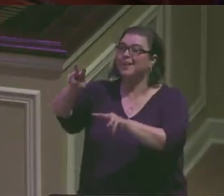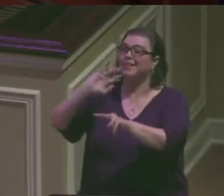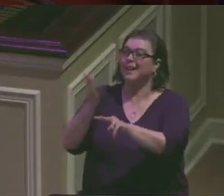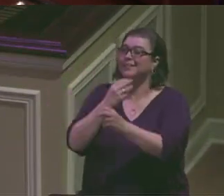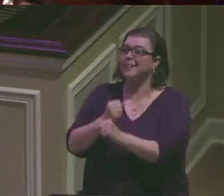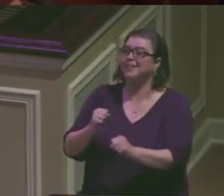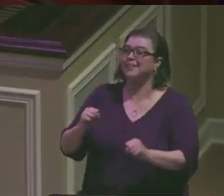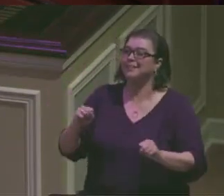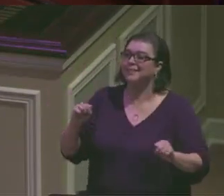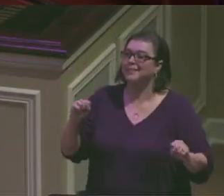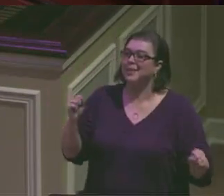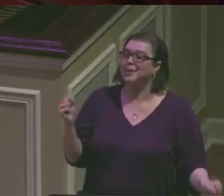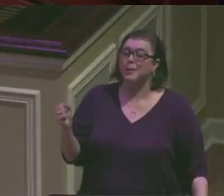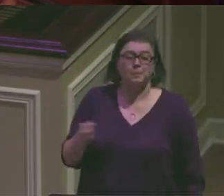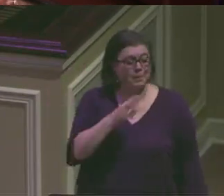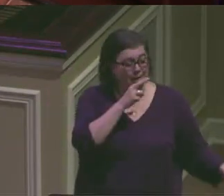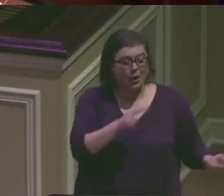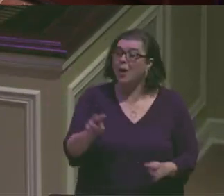Jesus.